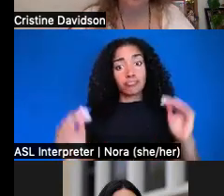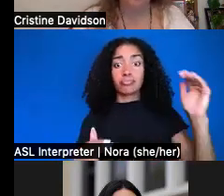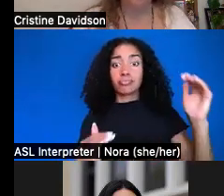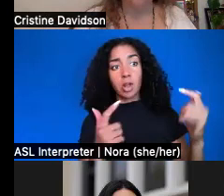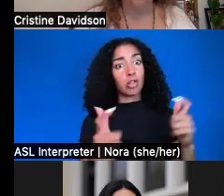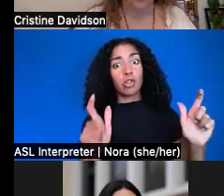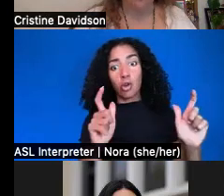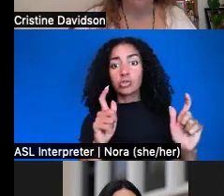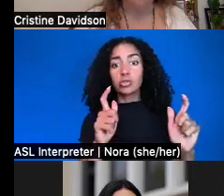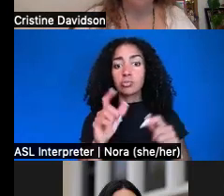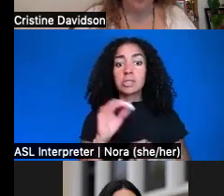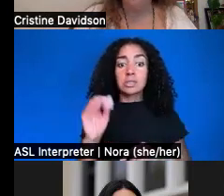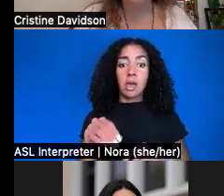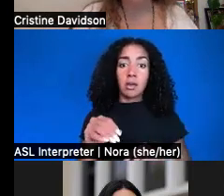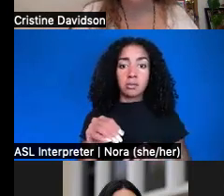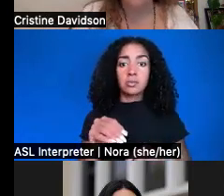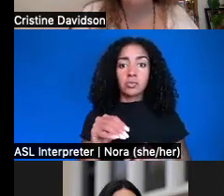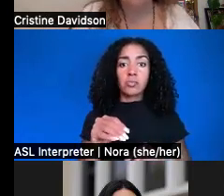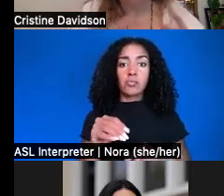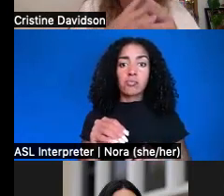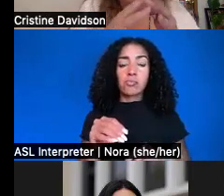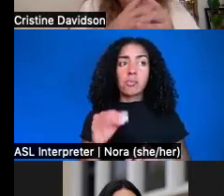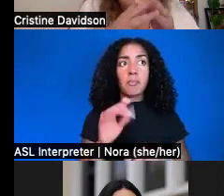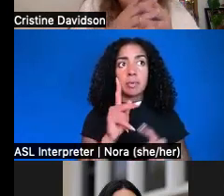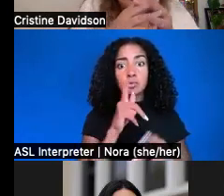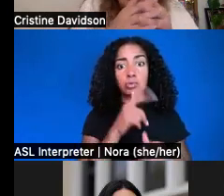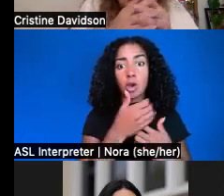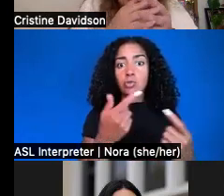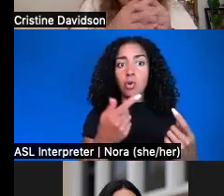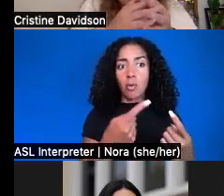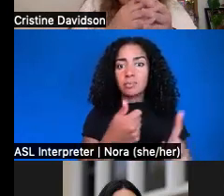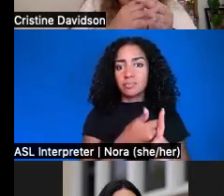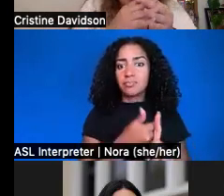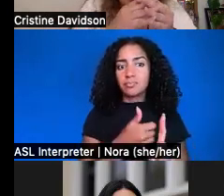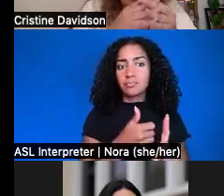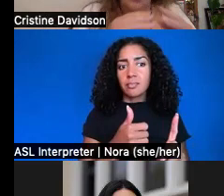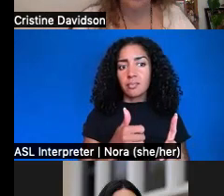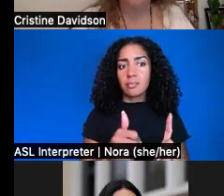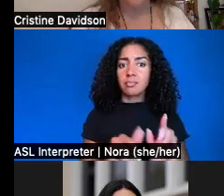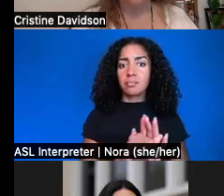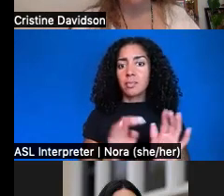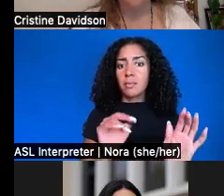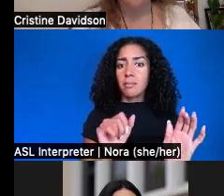masculinity, all the things are interconnected.